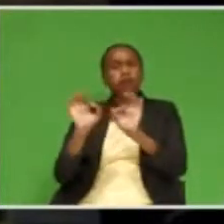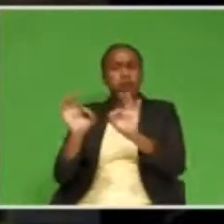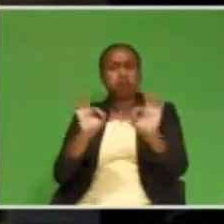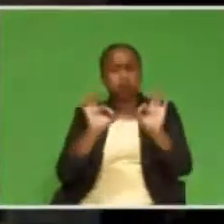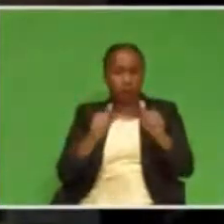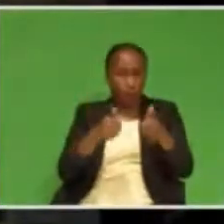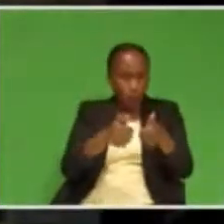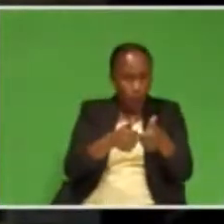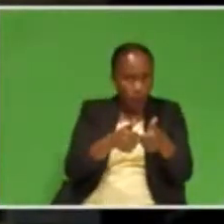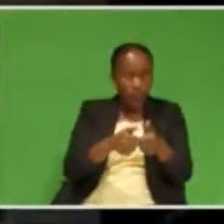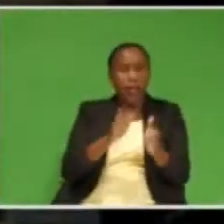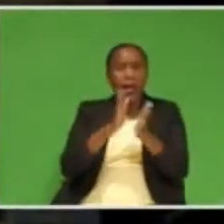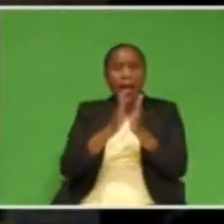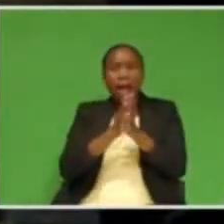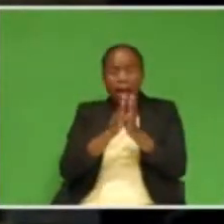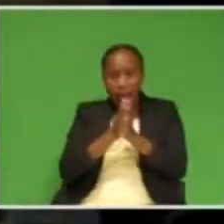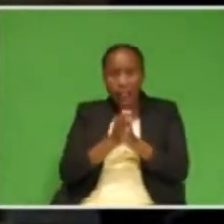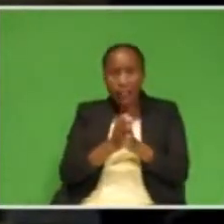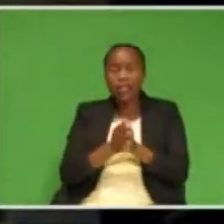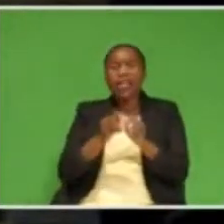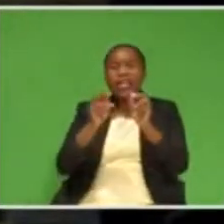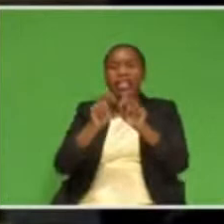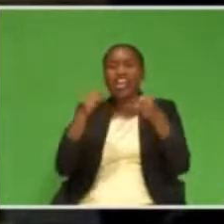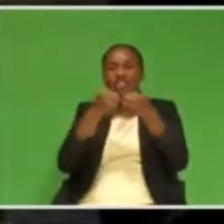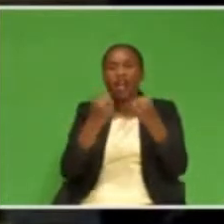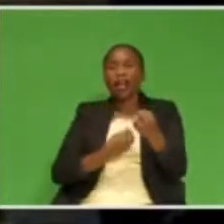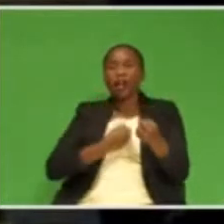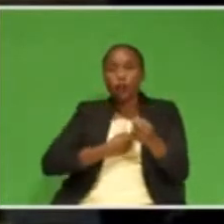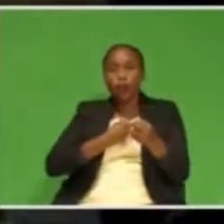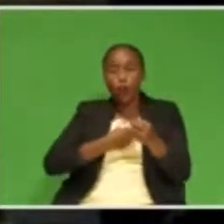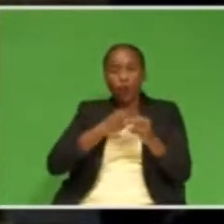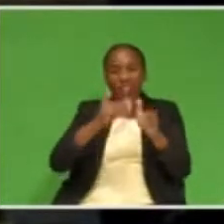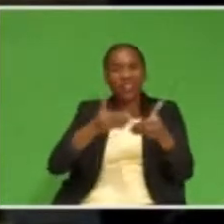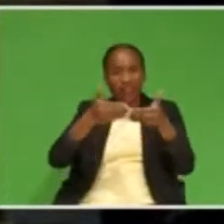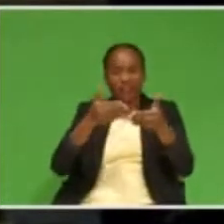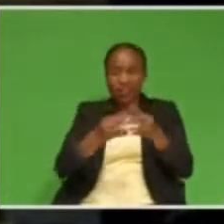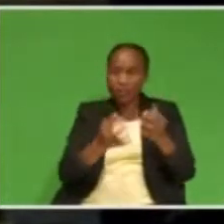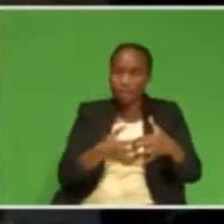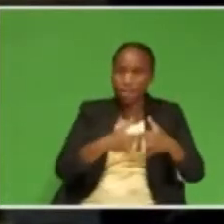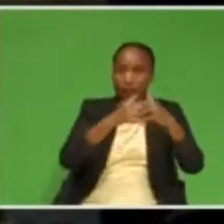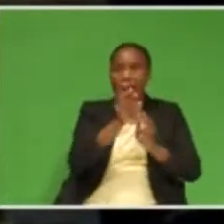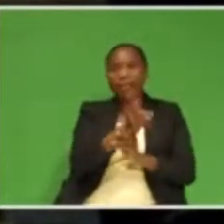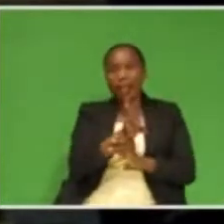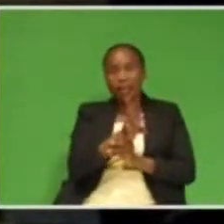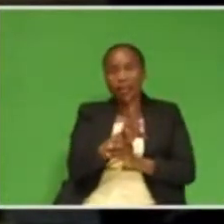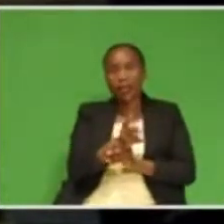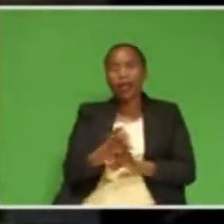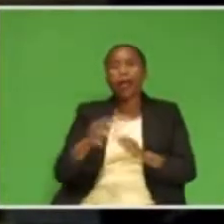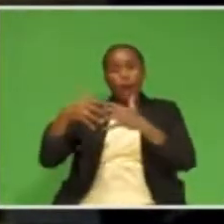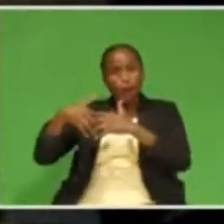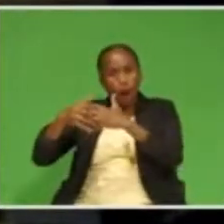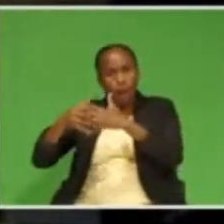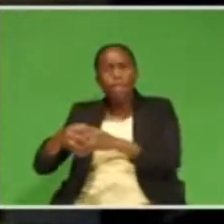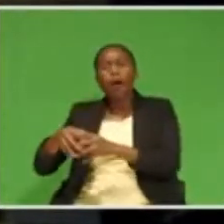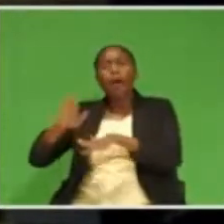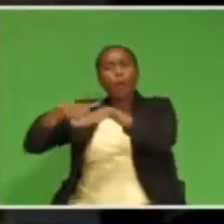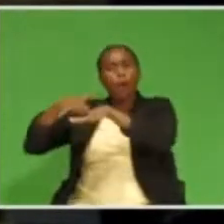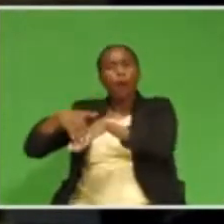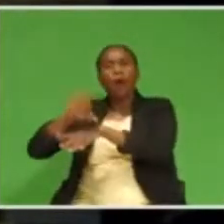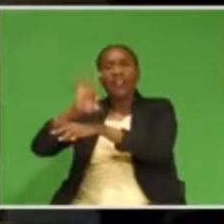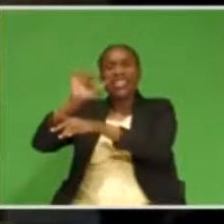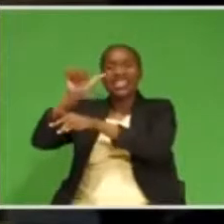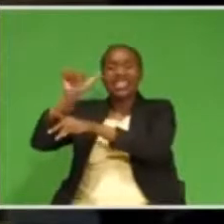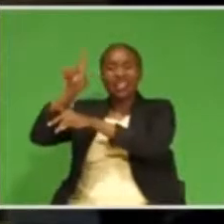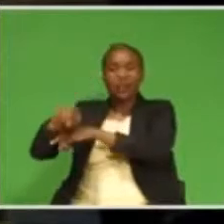and the revitalized National Youth Service will also create a further 36,000 opportunities